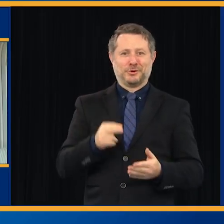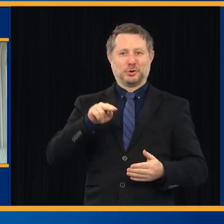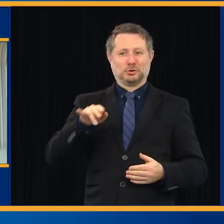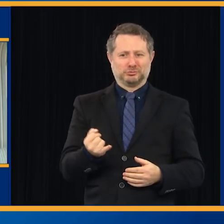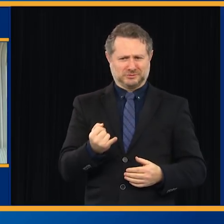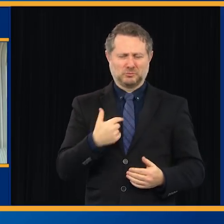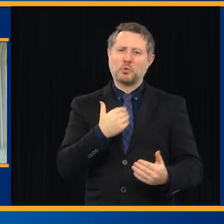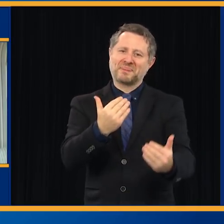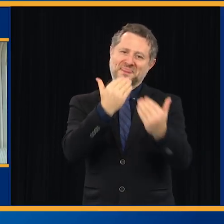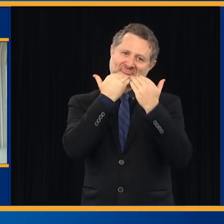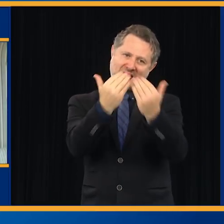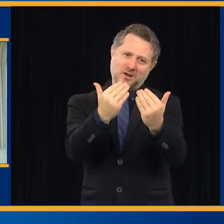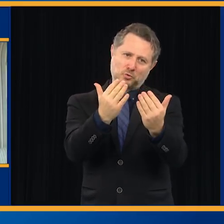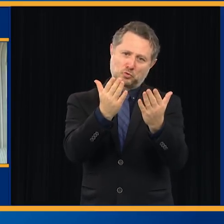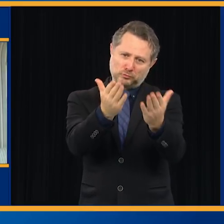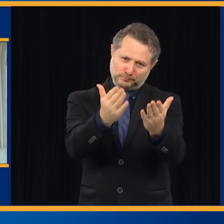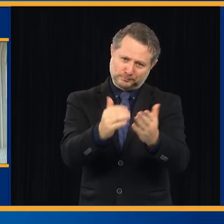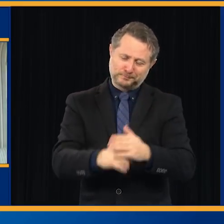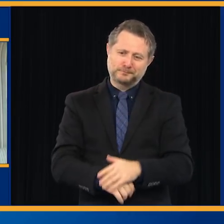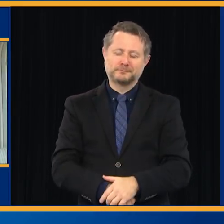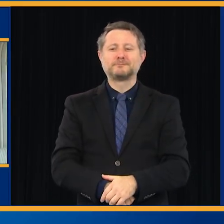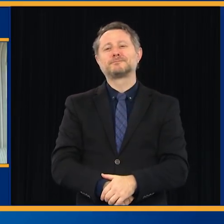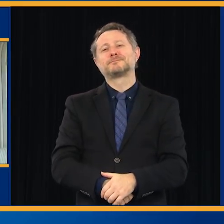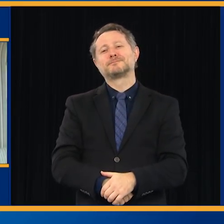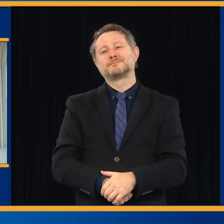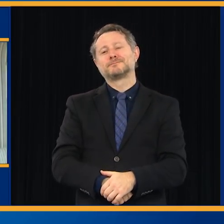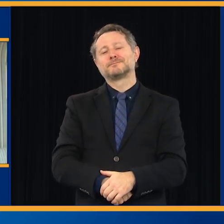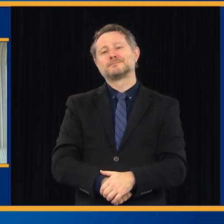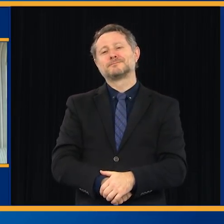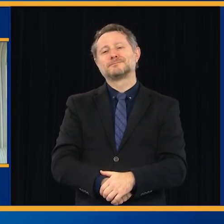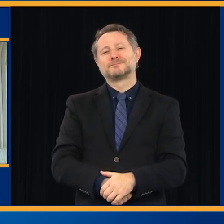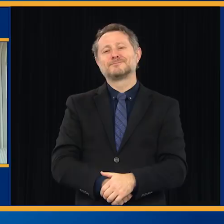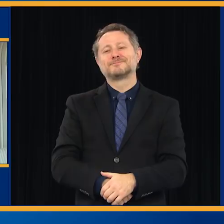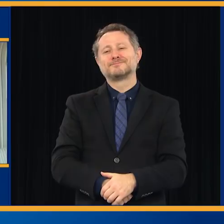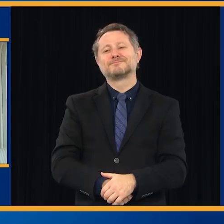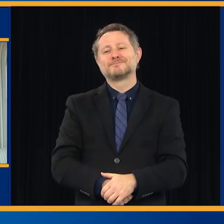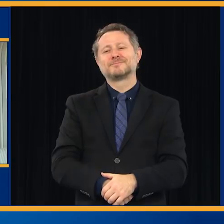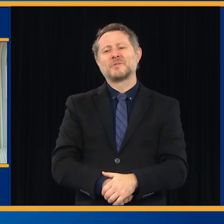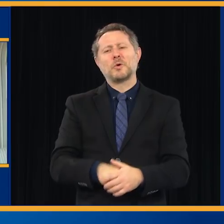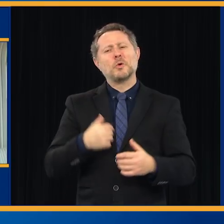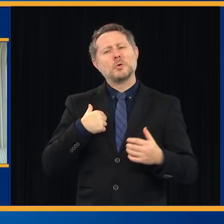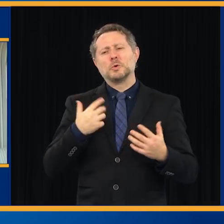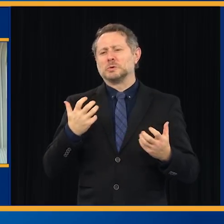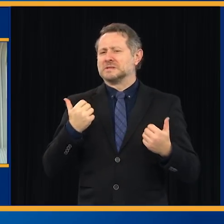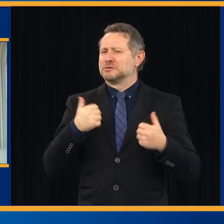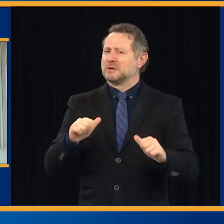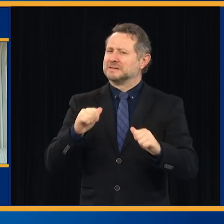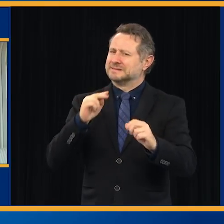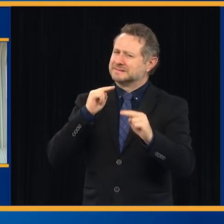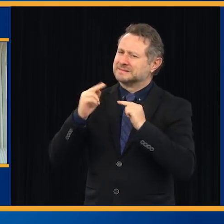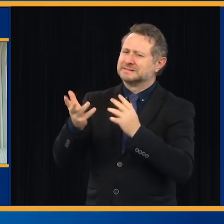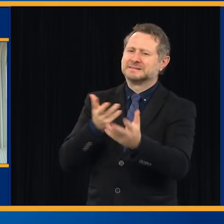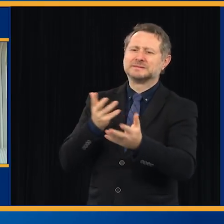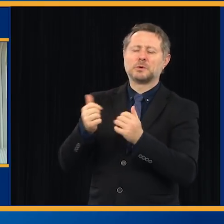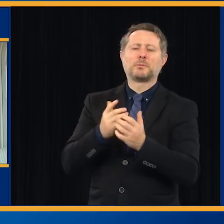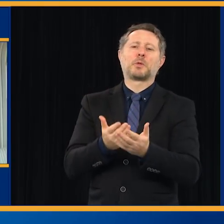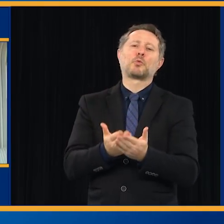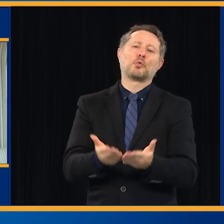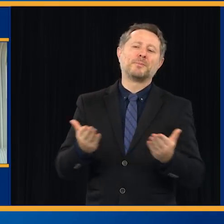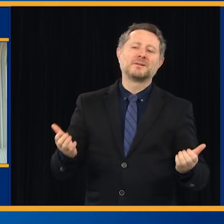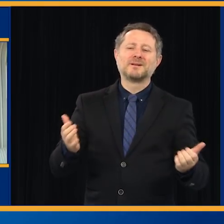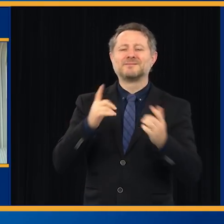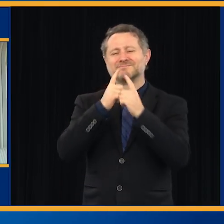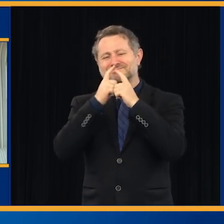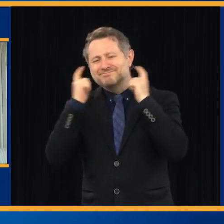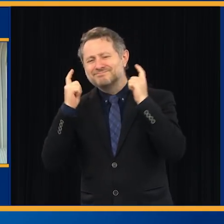You know, we are in the same boat. We're begging, borrowing, and bartering for equipment, PPE, ventilators, et